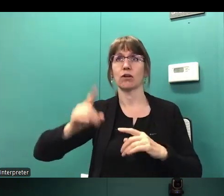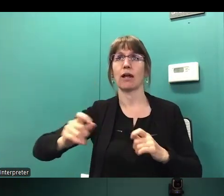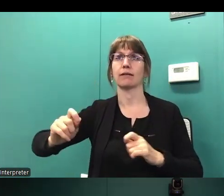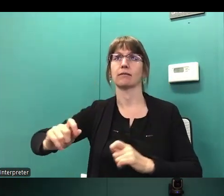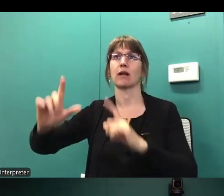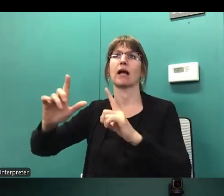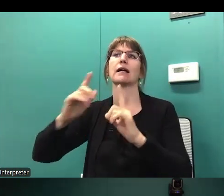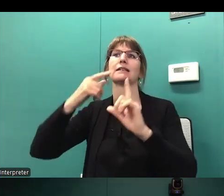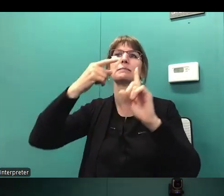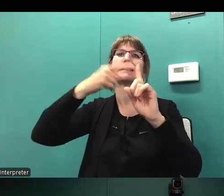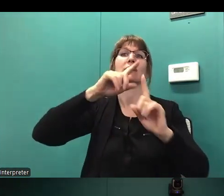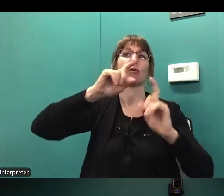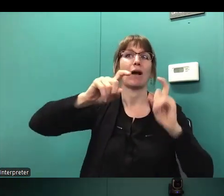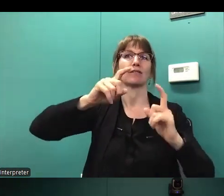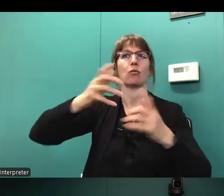elicit certain answers.